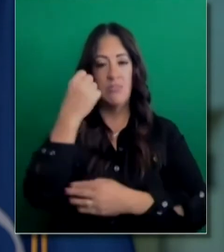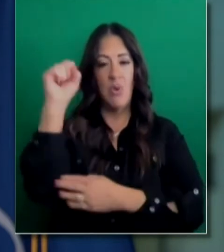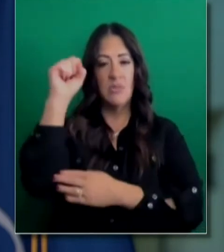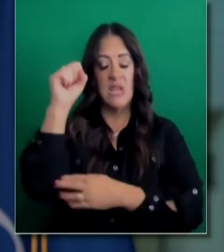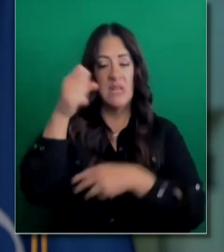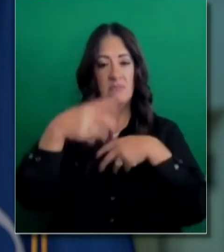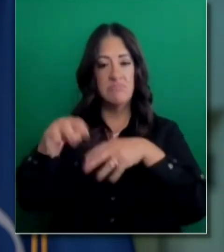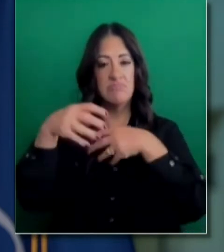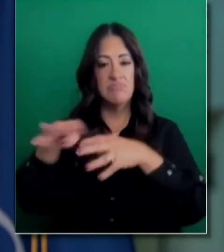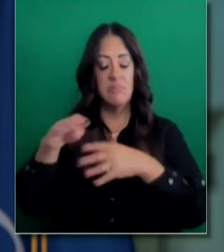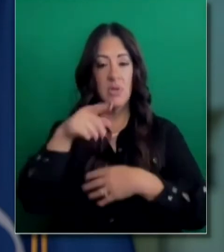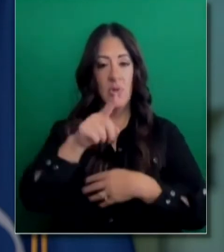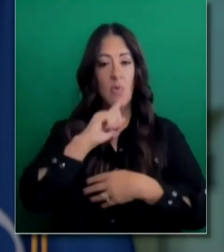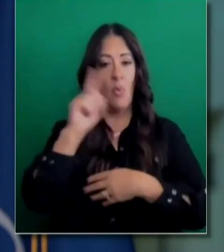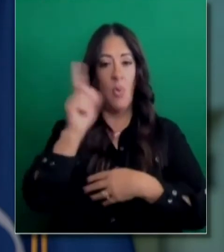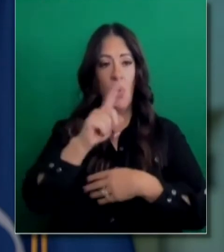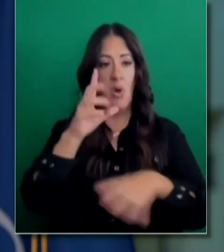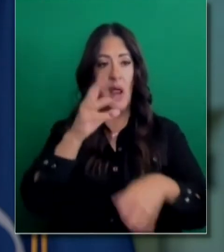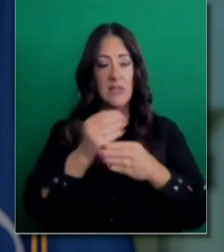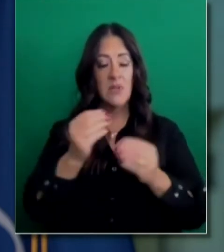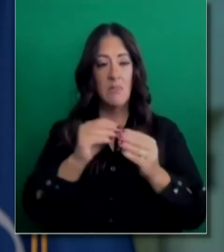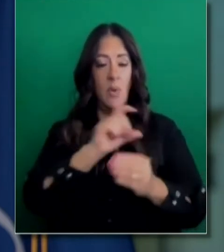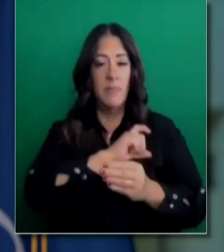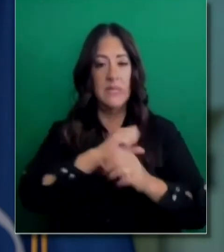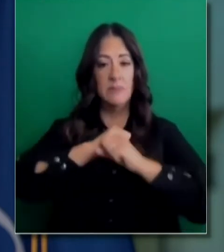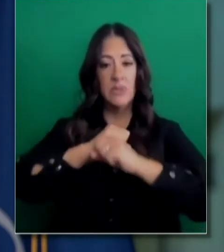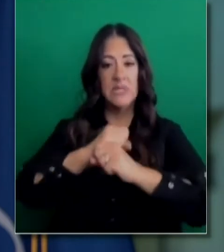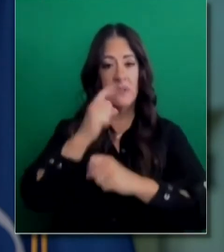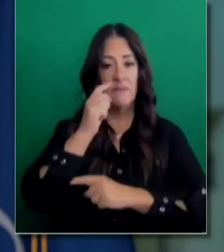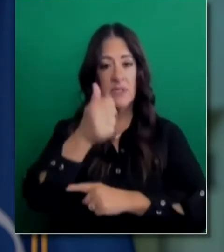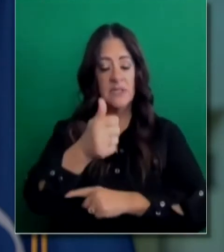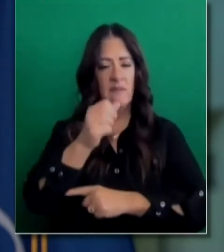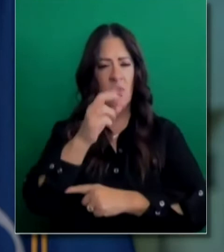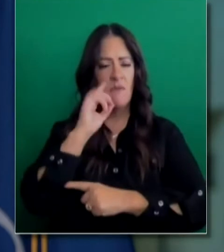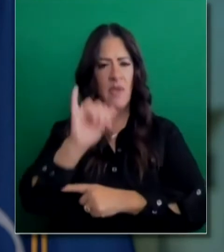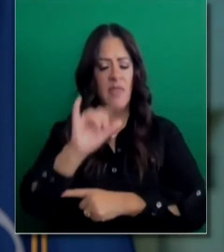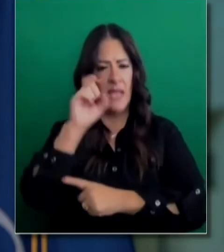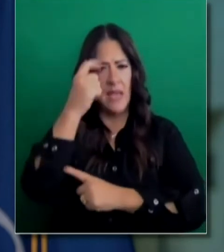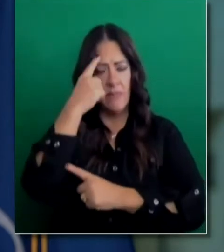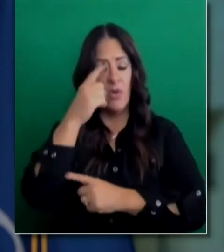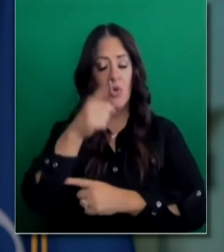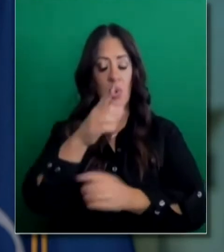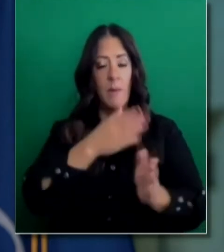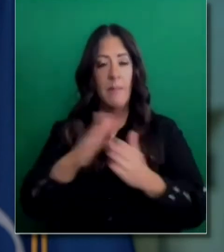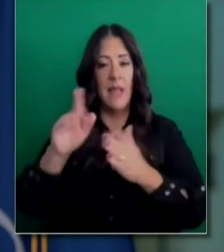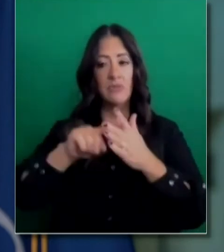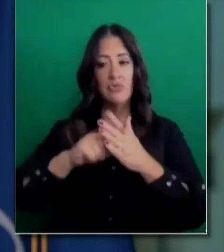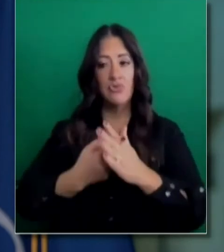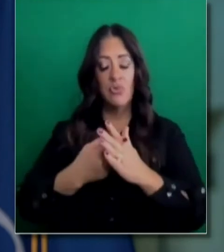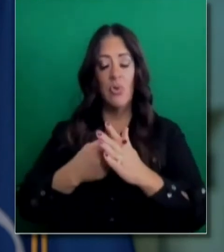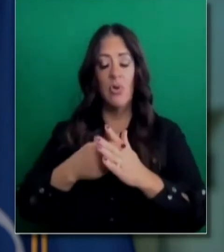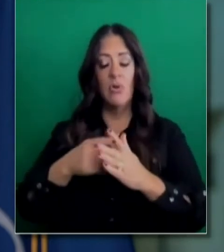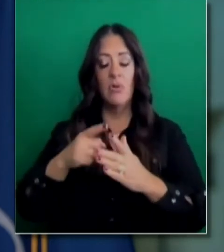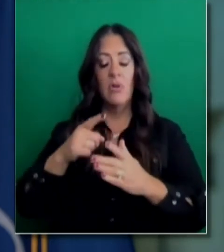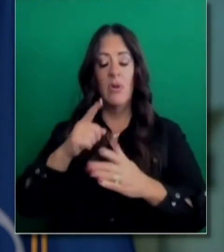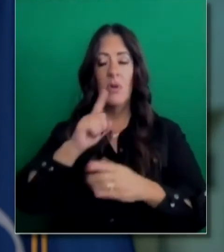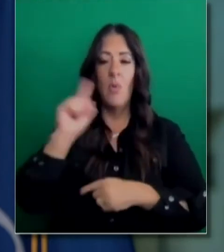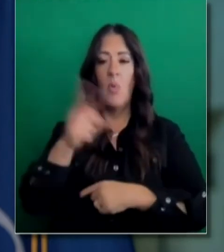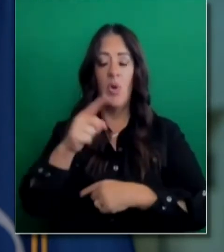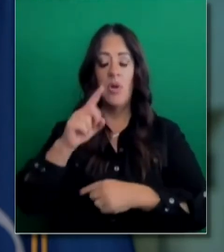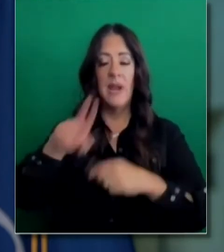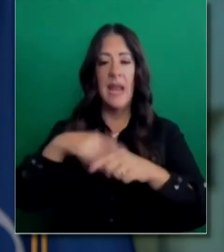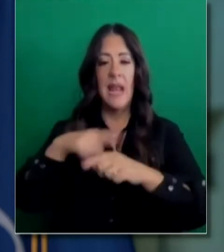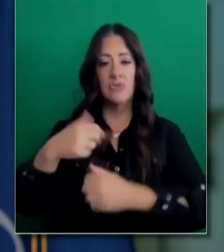to prepare for that? And then separately, do you plan to activate the National Guard to support law enforcement? We